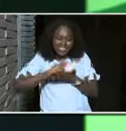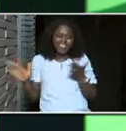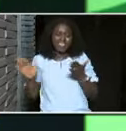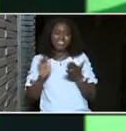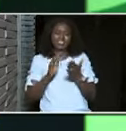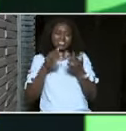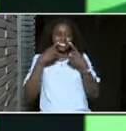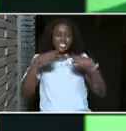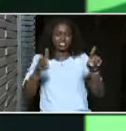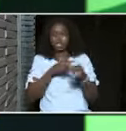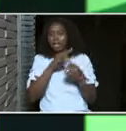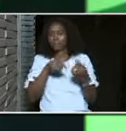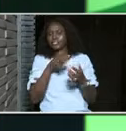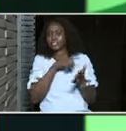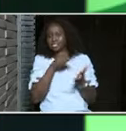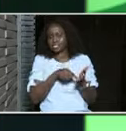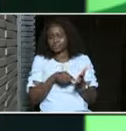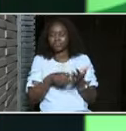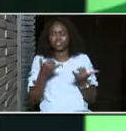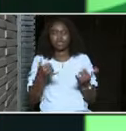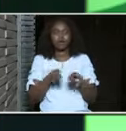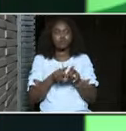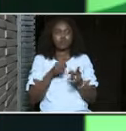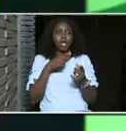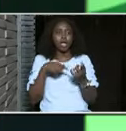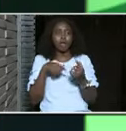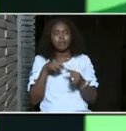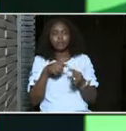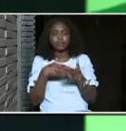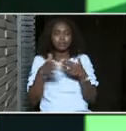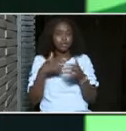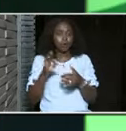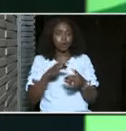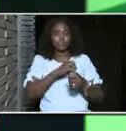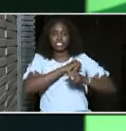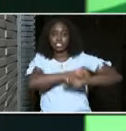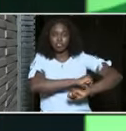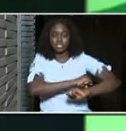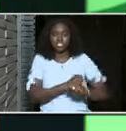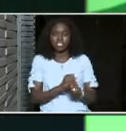talking about the security, dealing with security, recruiting